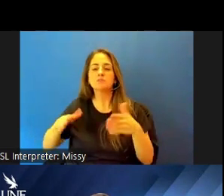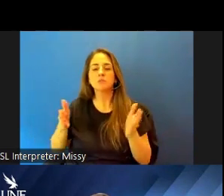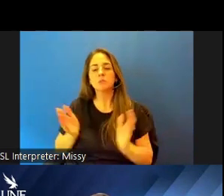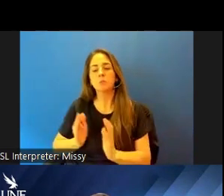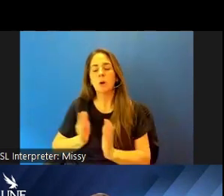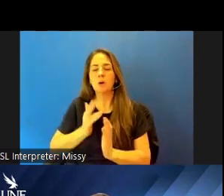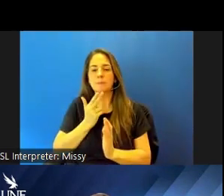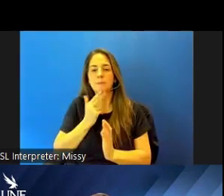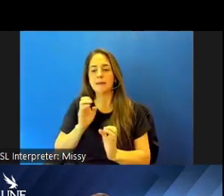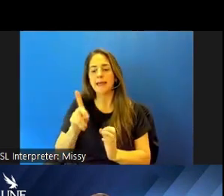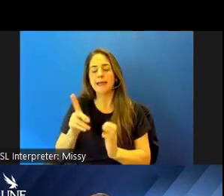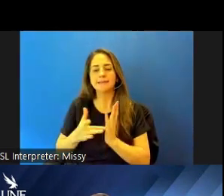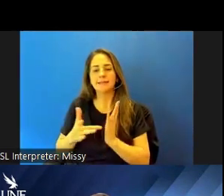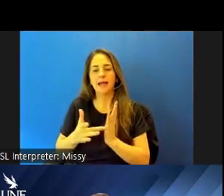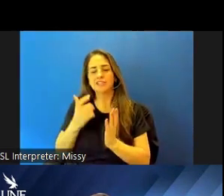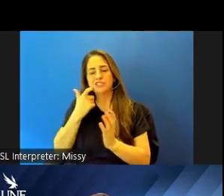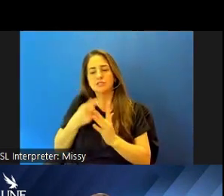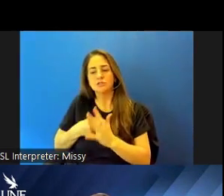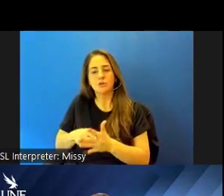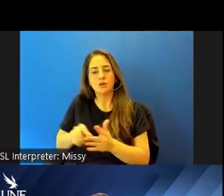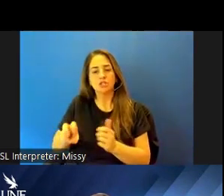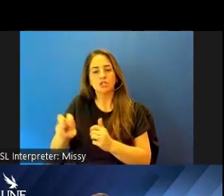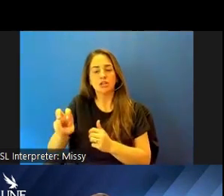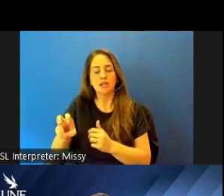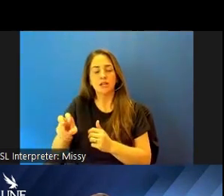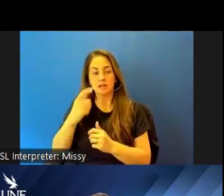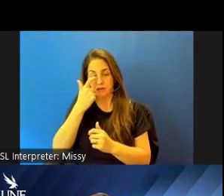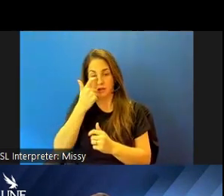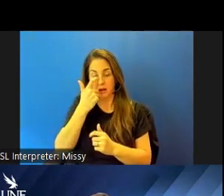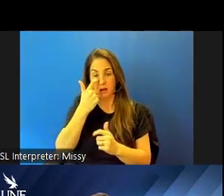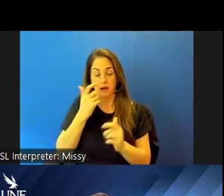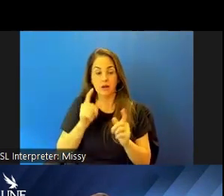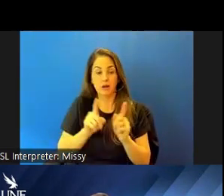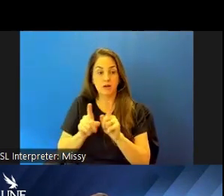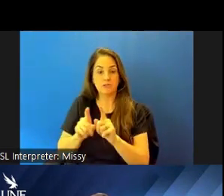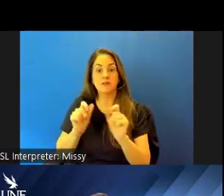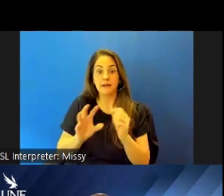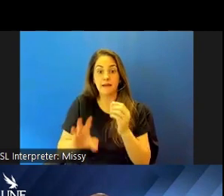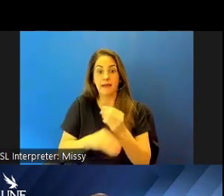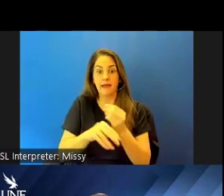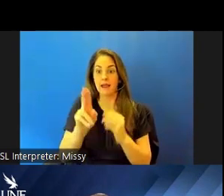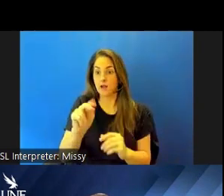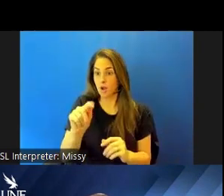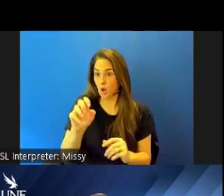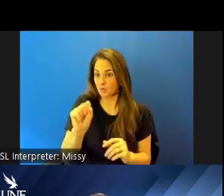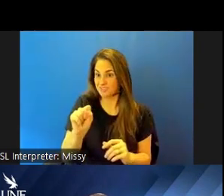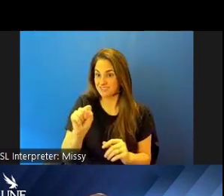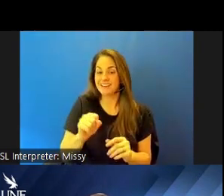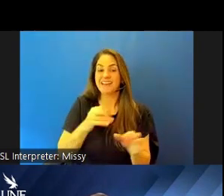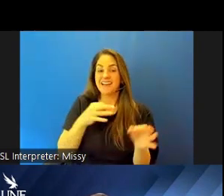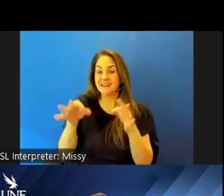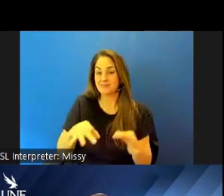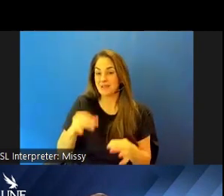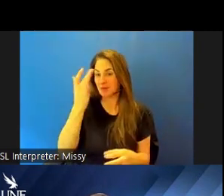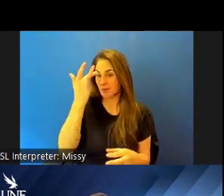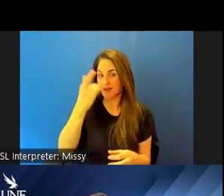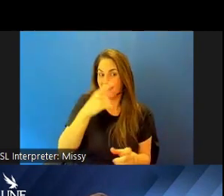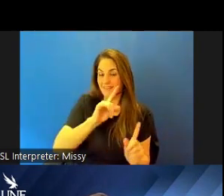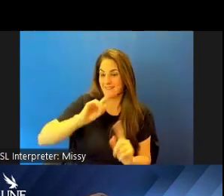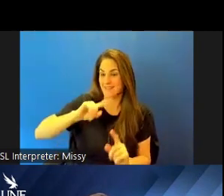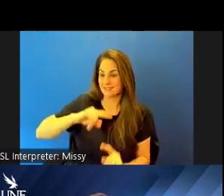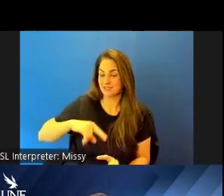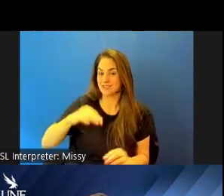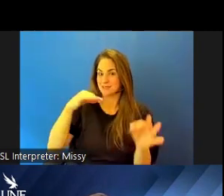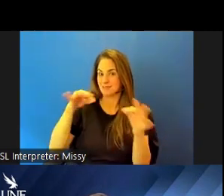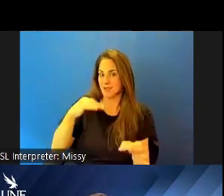just beginning this journey. Also in the rubric, there is the ability for them to add notes so they can explain why they've answered the way they have to try